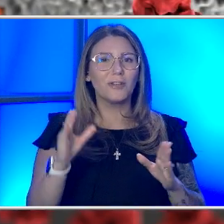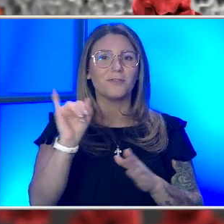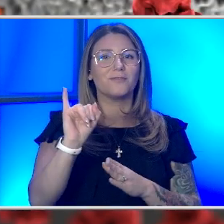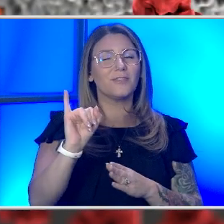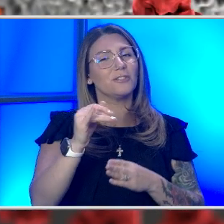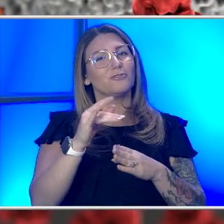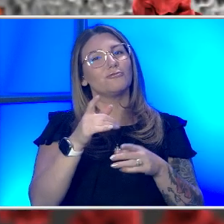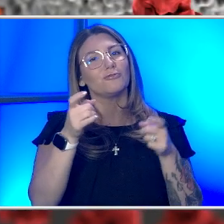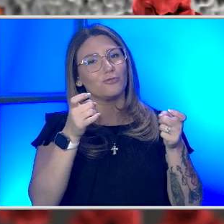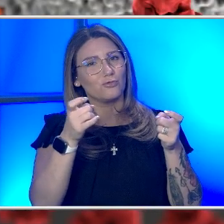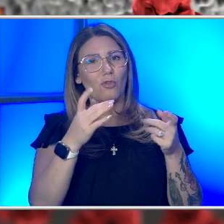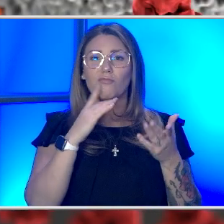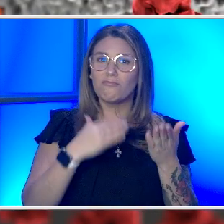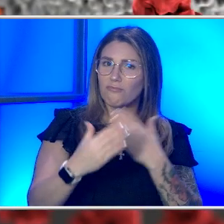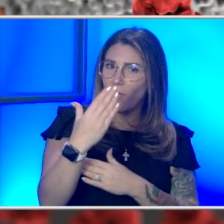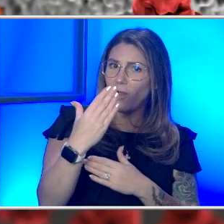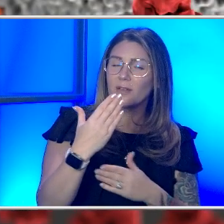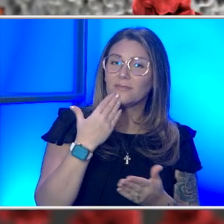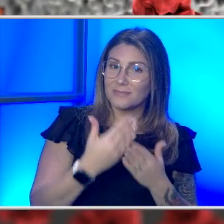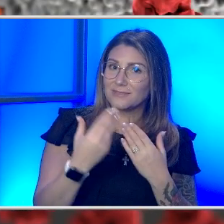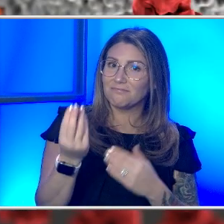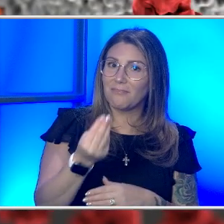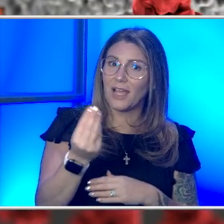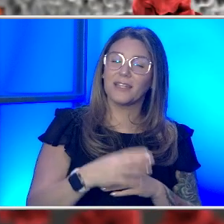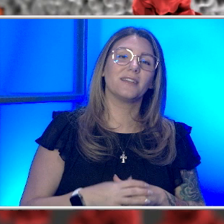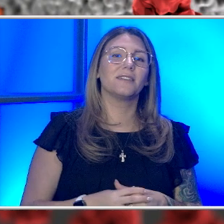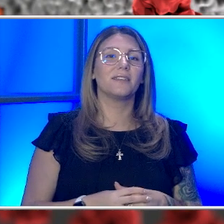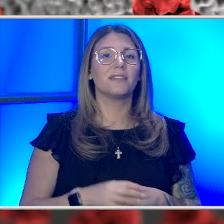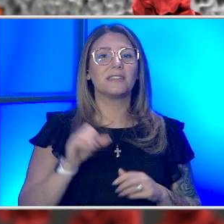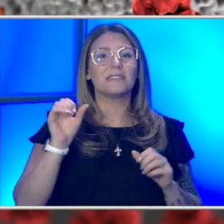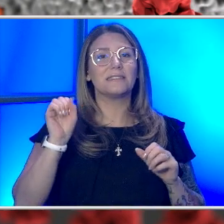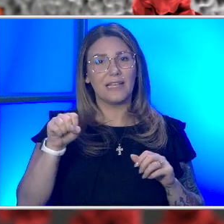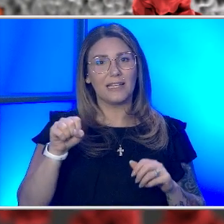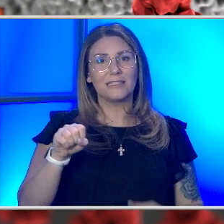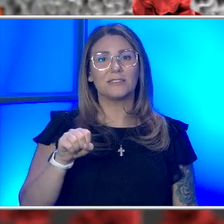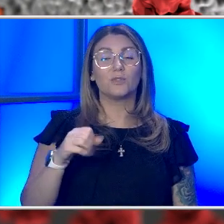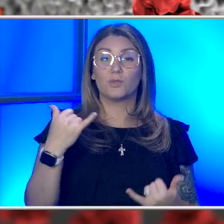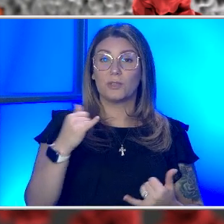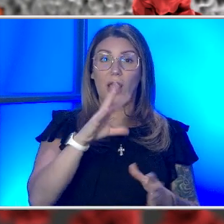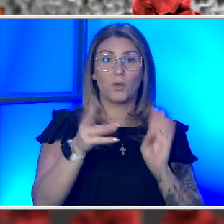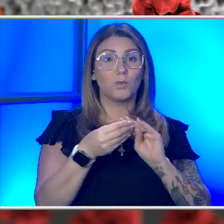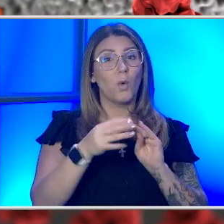Good. It's a good Monday. It is. Yeah, so right now we have 70 total patients in the